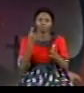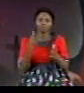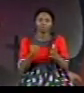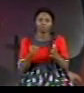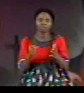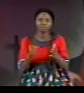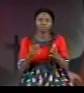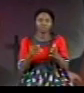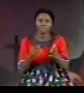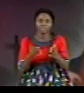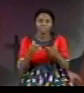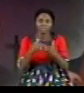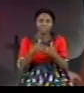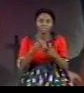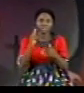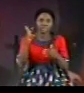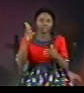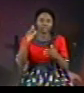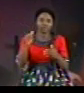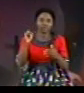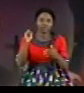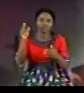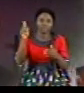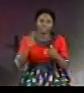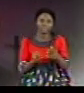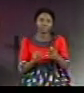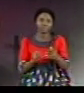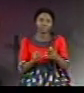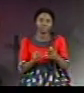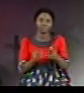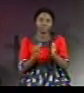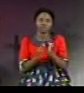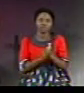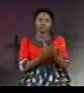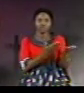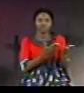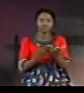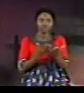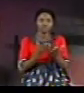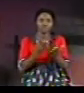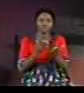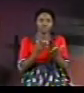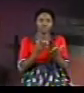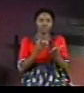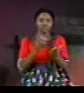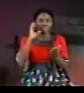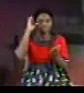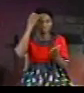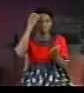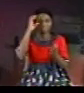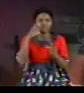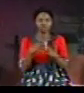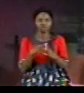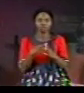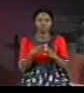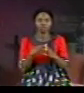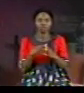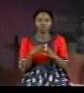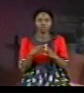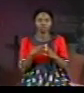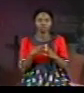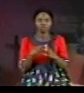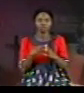that now it is gone. Let her testify. Yes, I'm Sister Mary Obuma Frank from